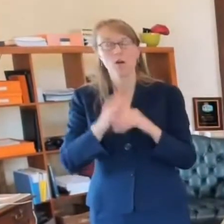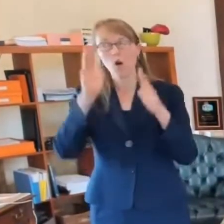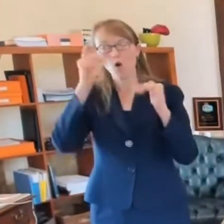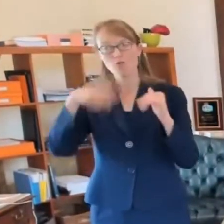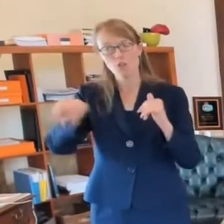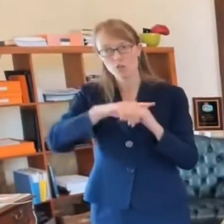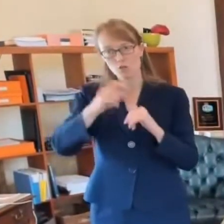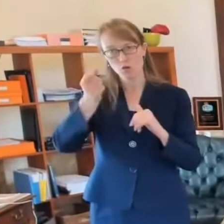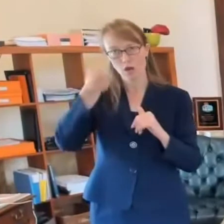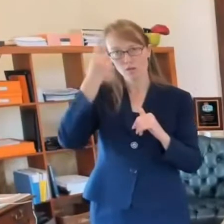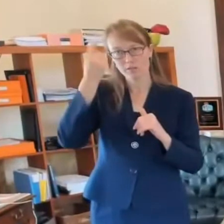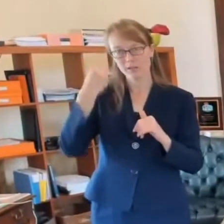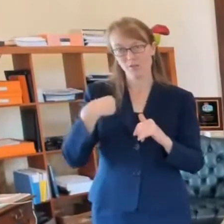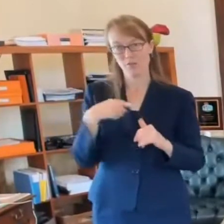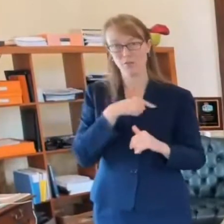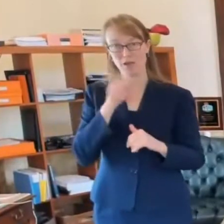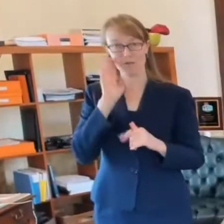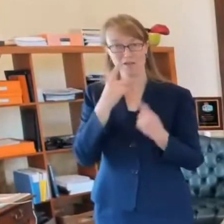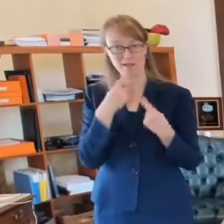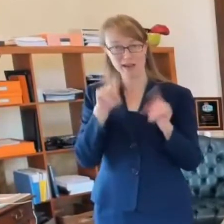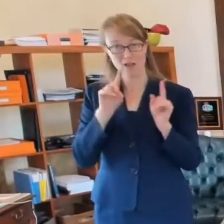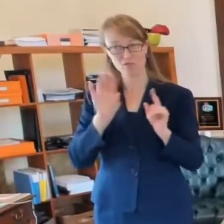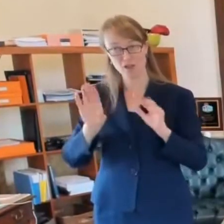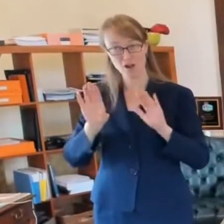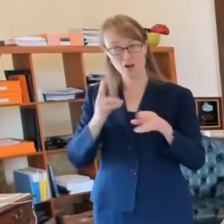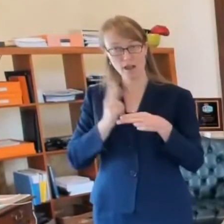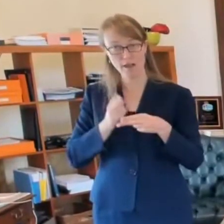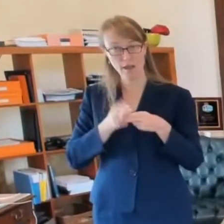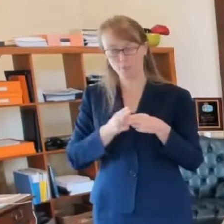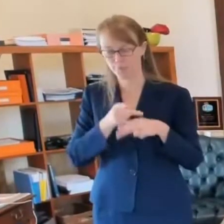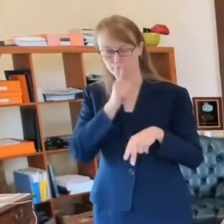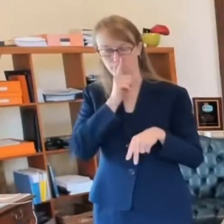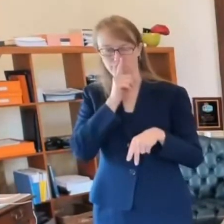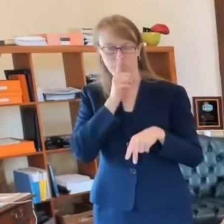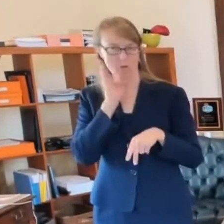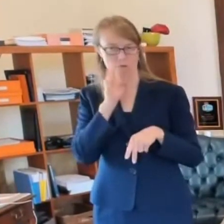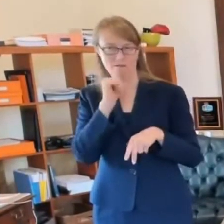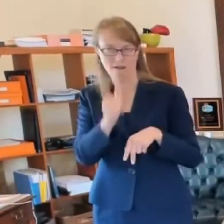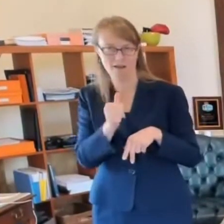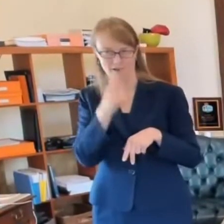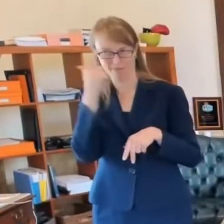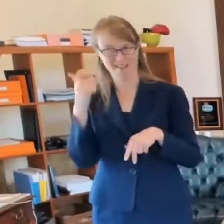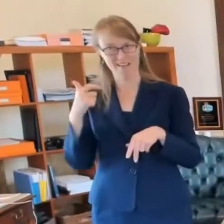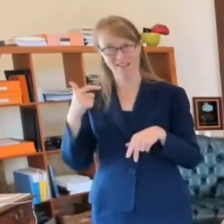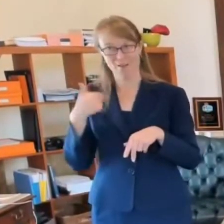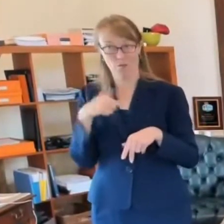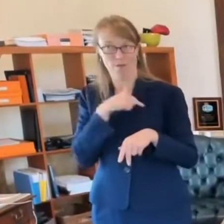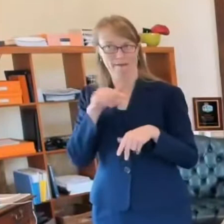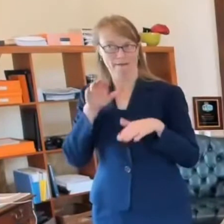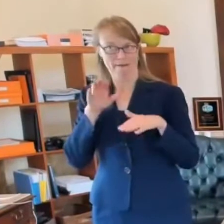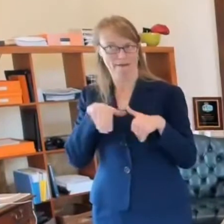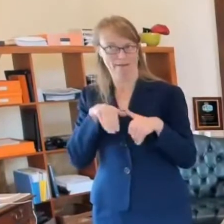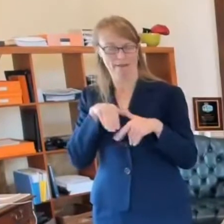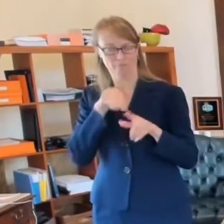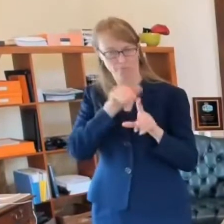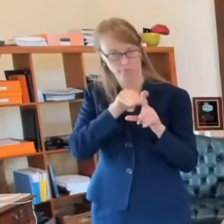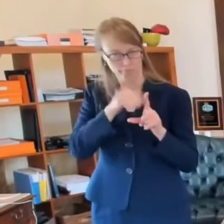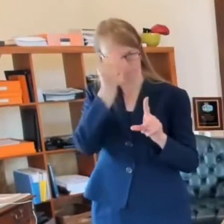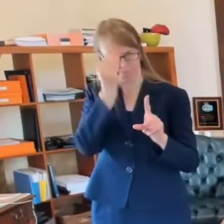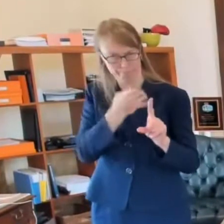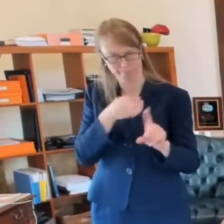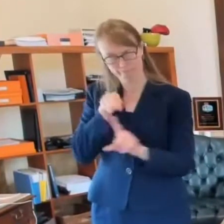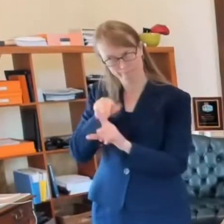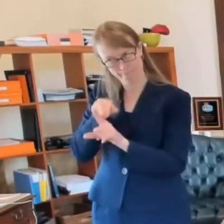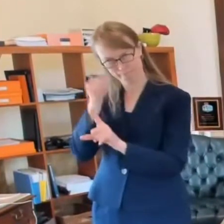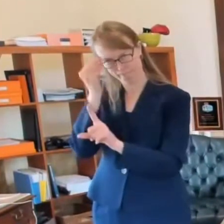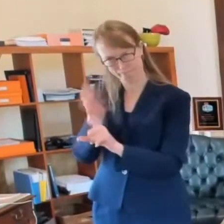we are not going to announce those businesses today because they have not yet been notified. We think it's fair that those business owners receive